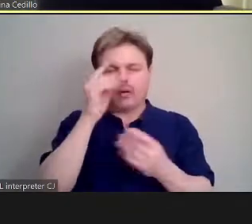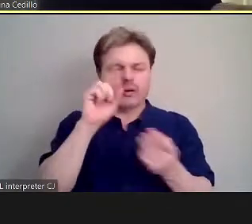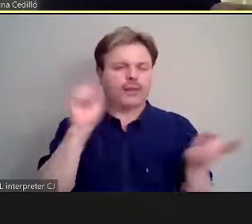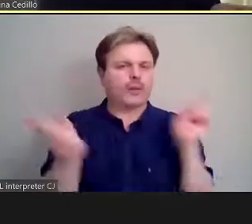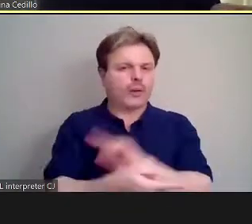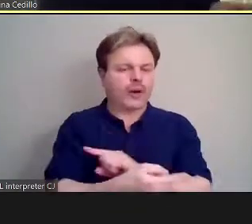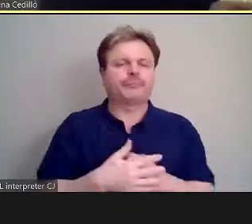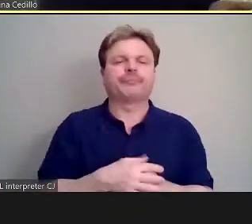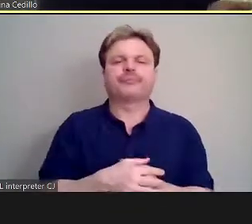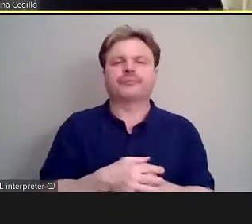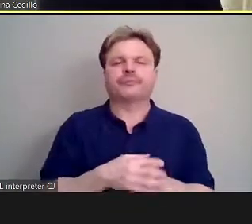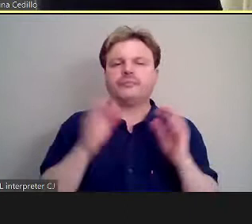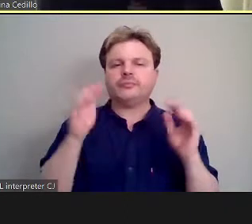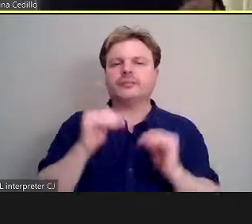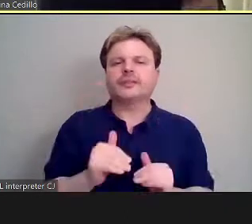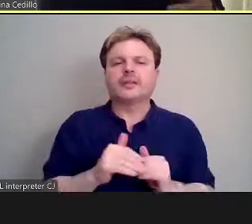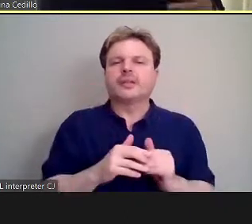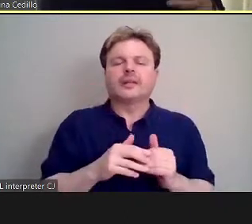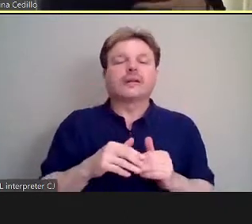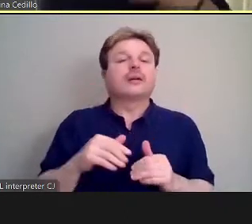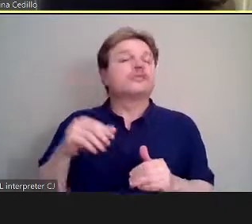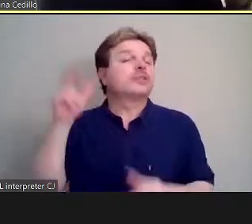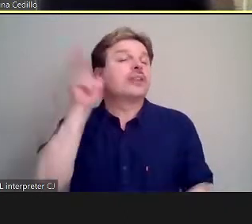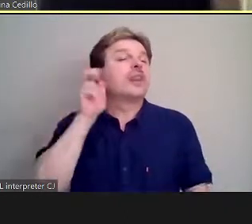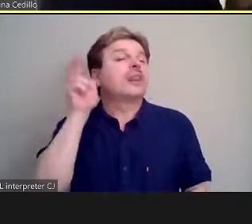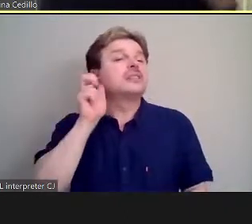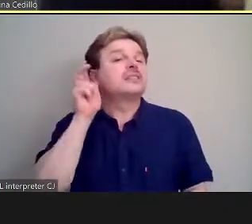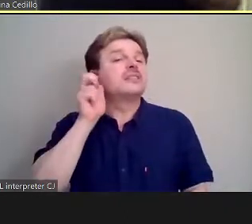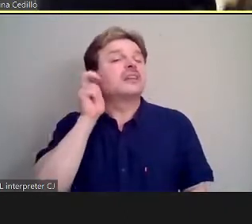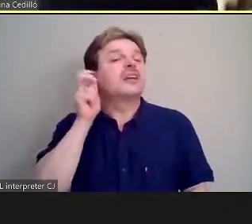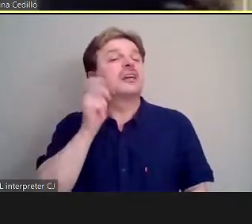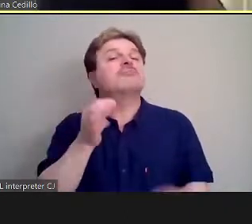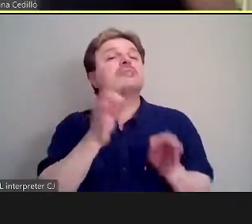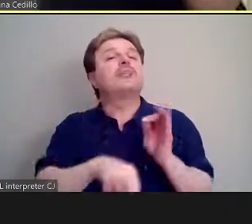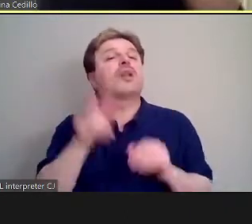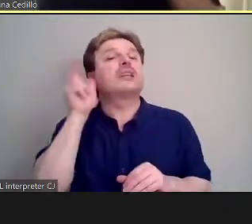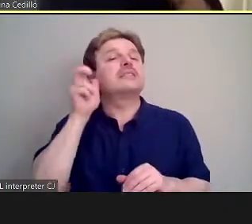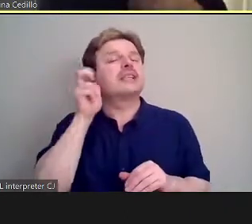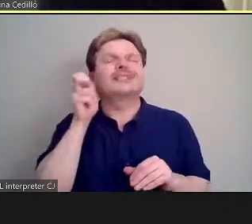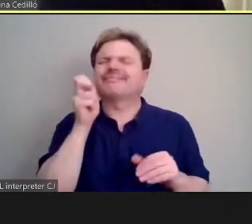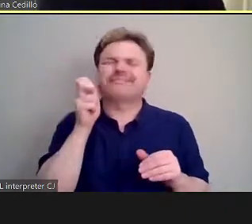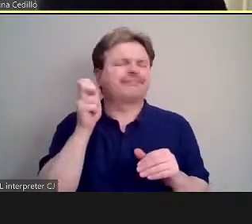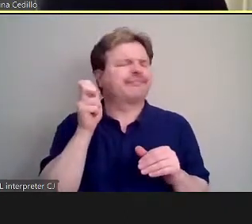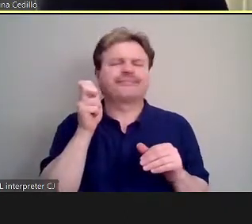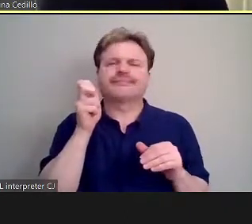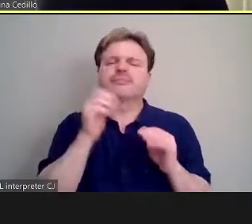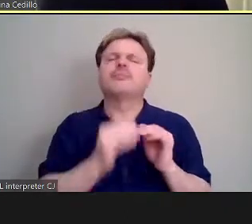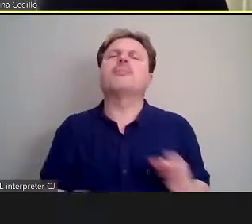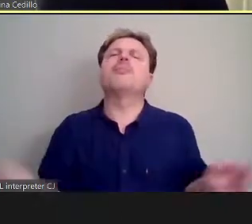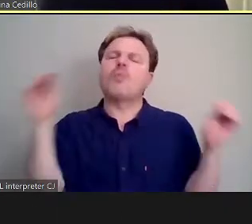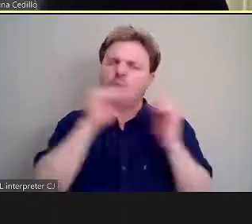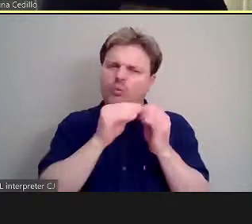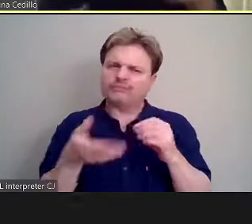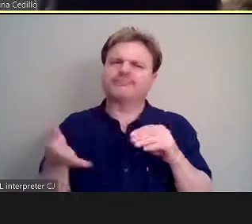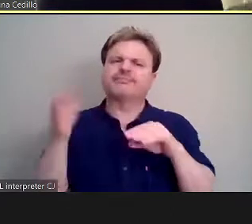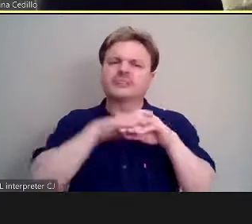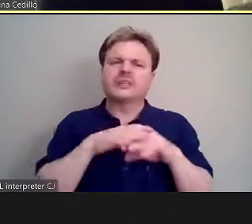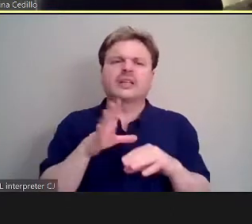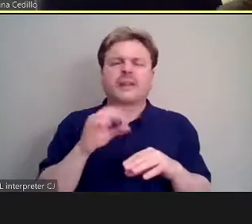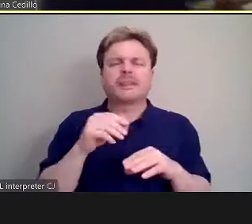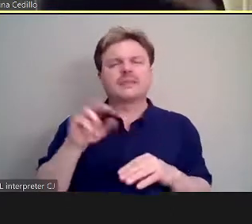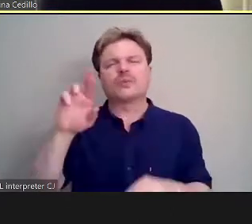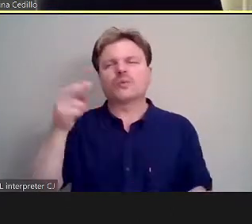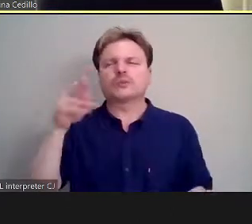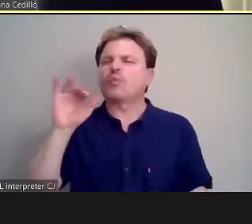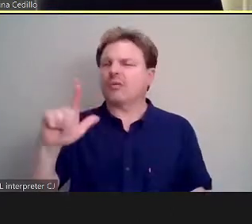Moving beyond mere listening, and so this has to do with that concept of rhetorical listening, which has been